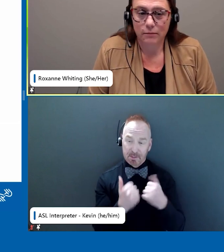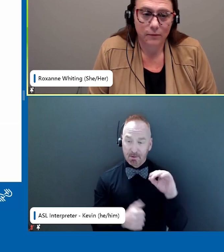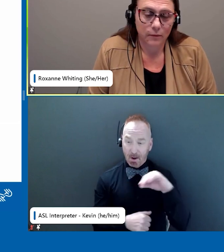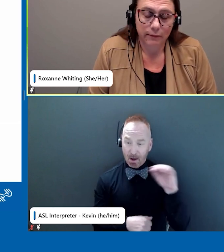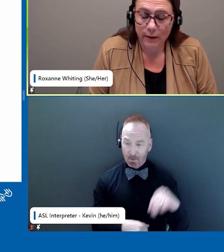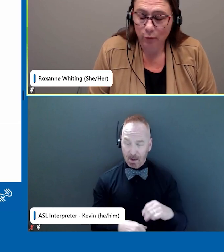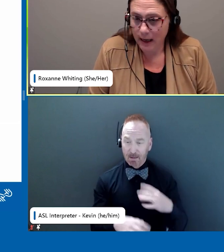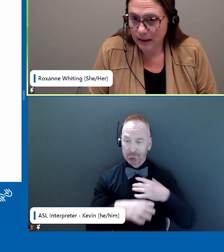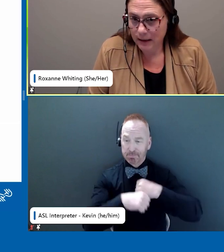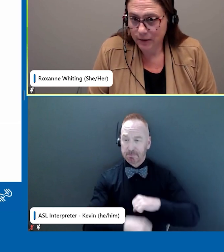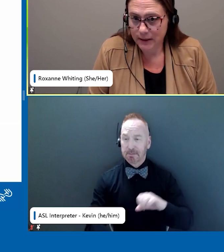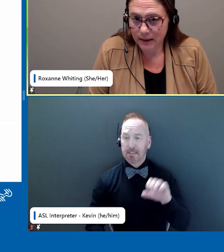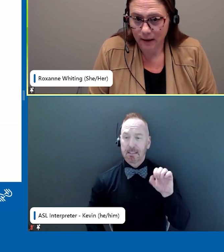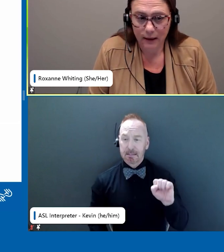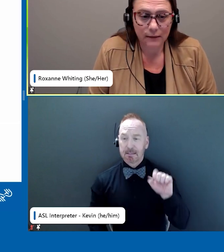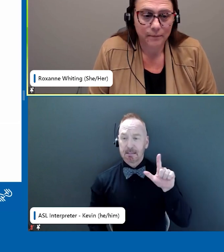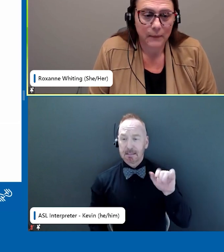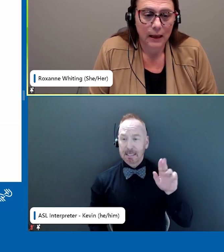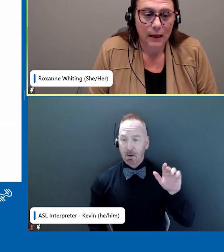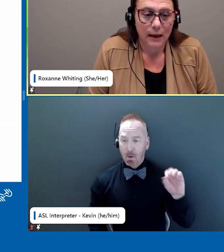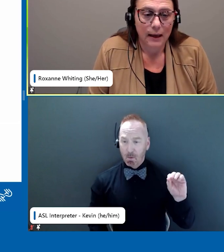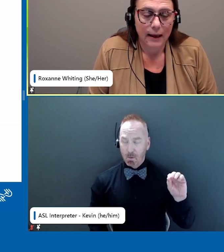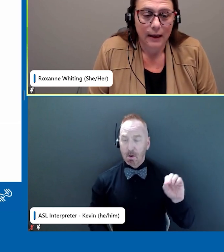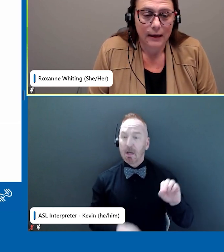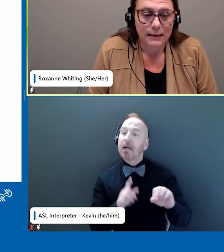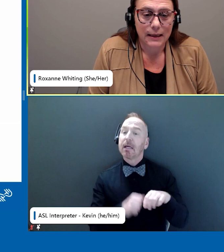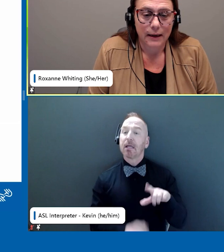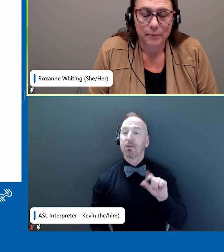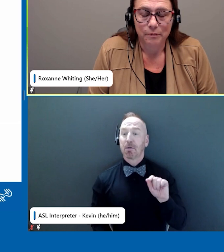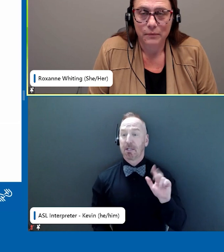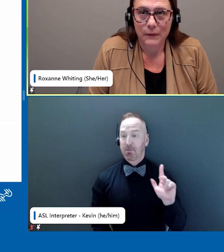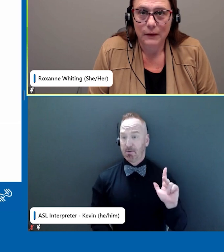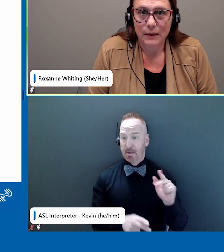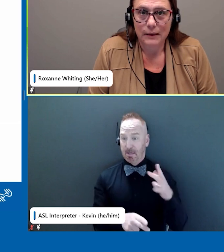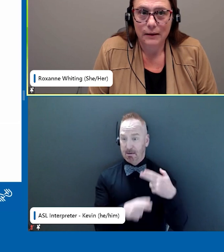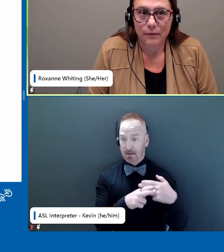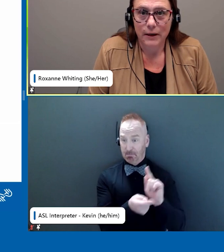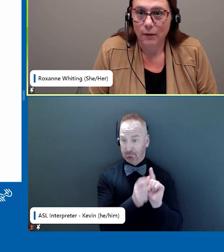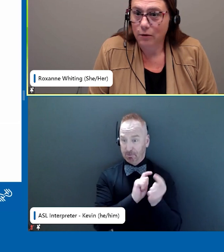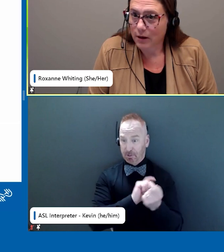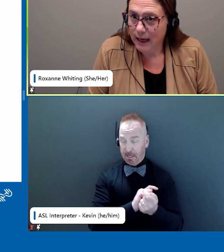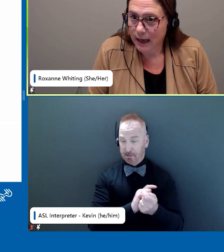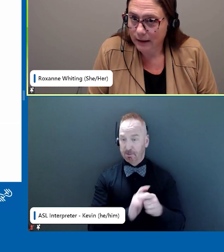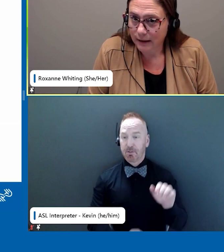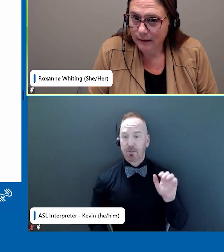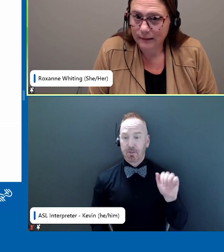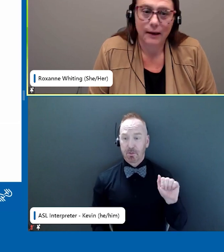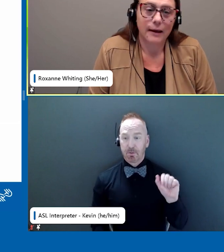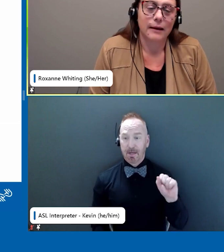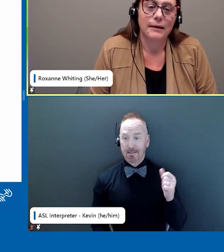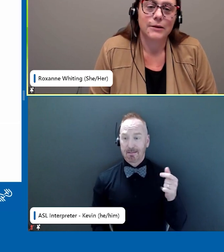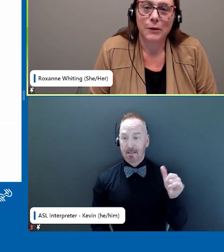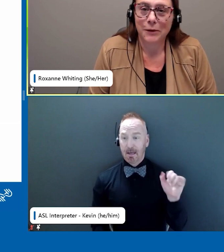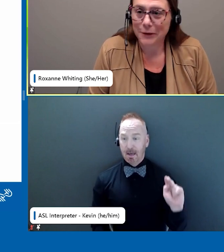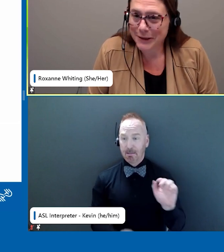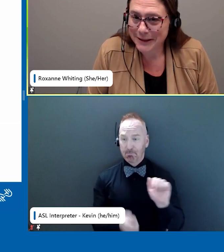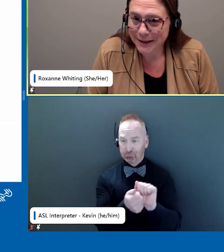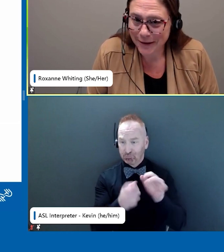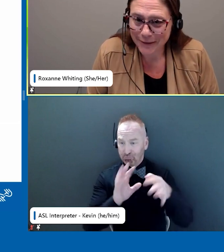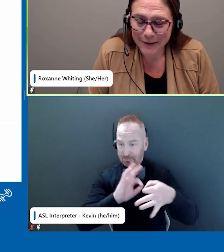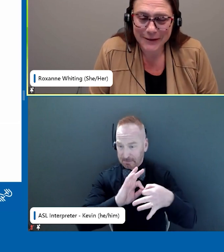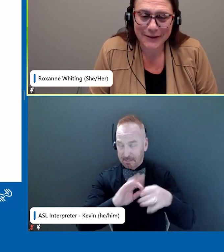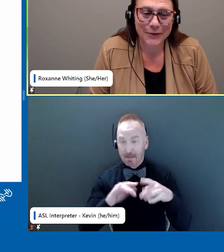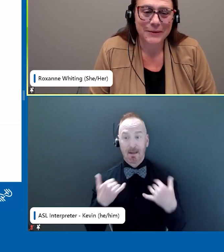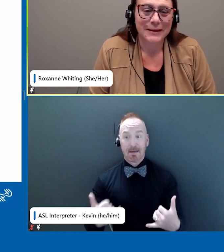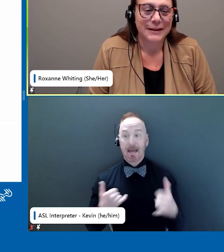we rebranded to Asign, and we're now across Canada and no longer just